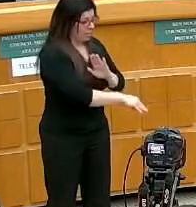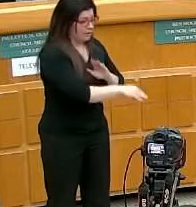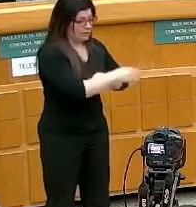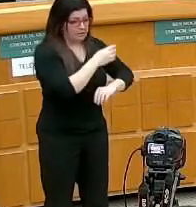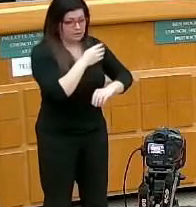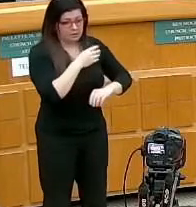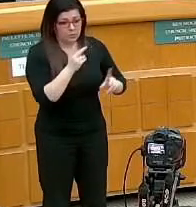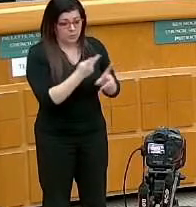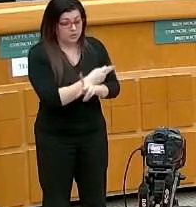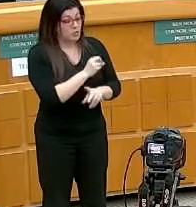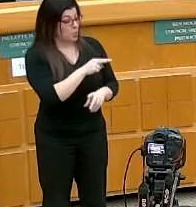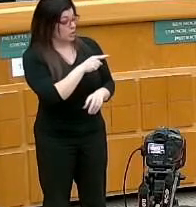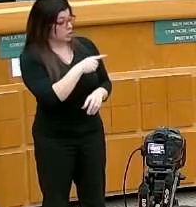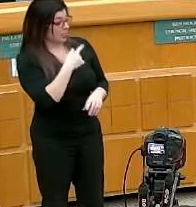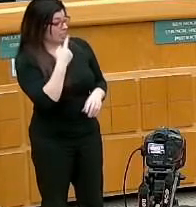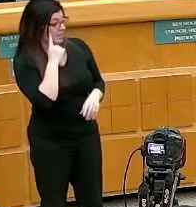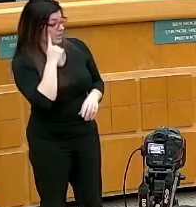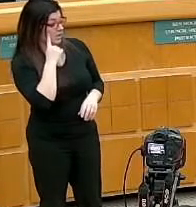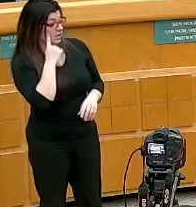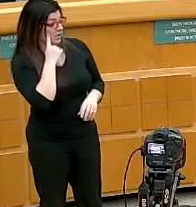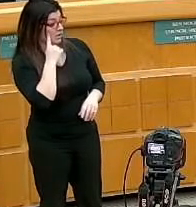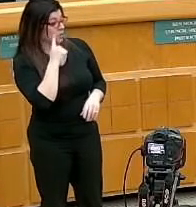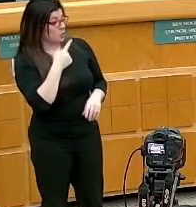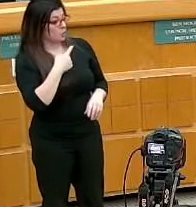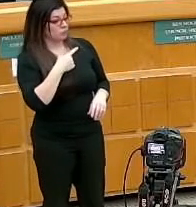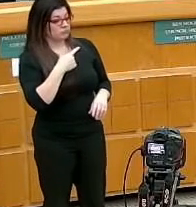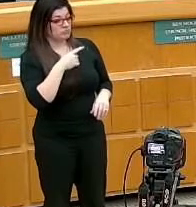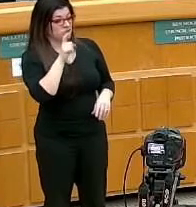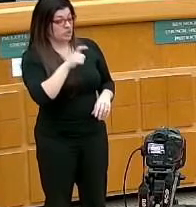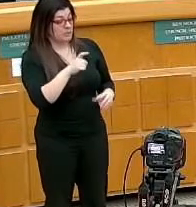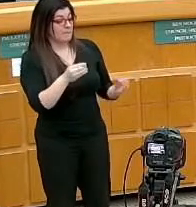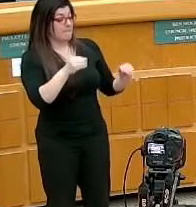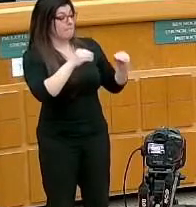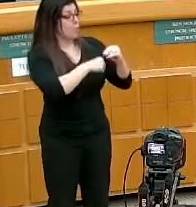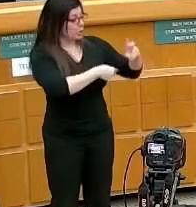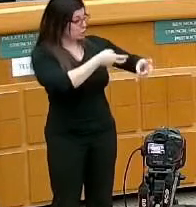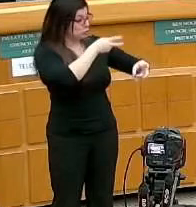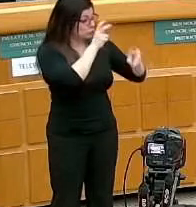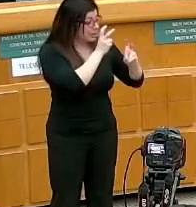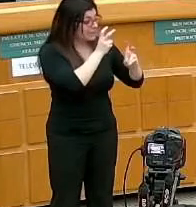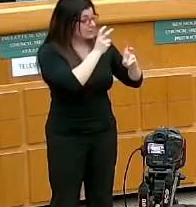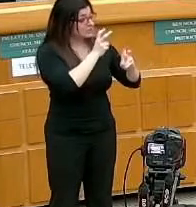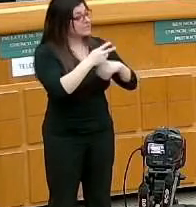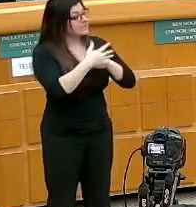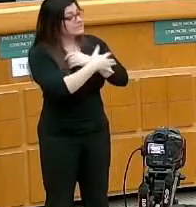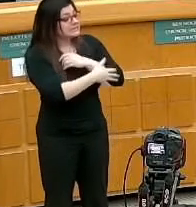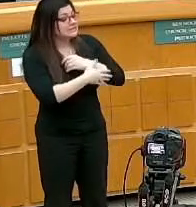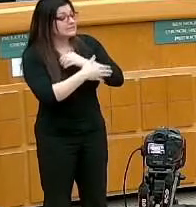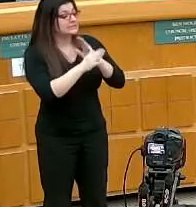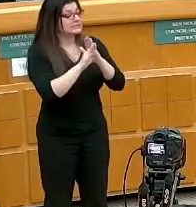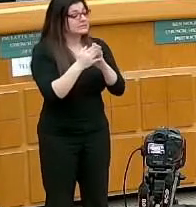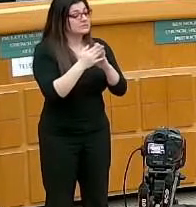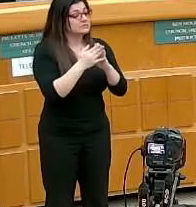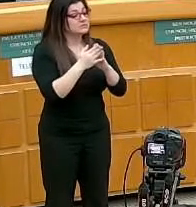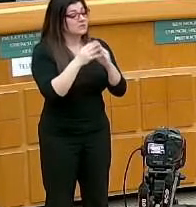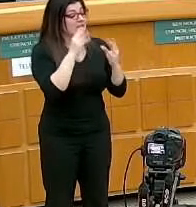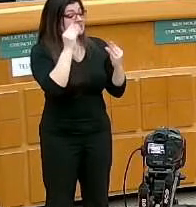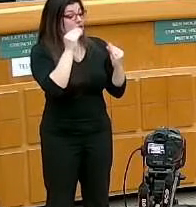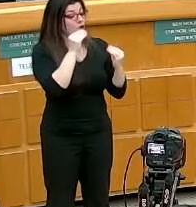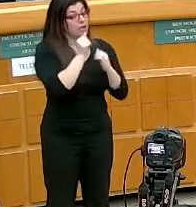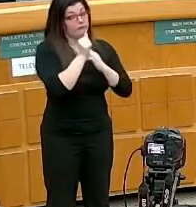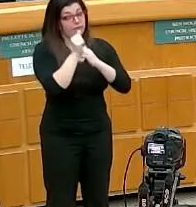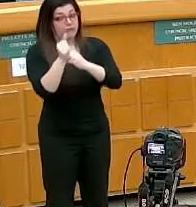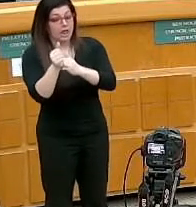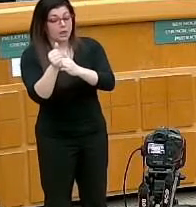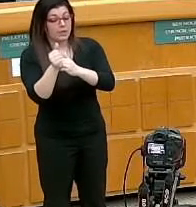stricter enforcement in place, updated orders? Is the city or the county considering anything like that based on the modeling that